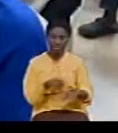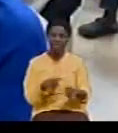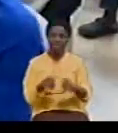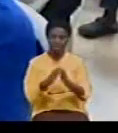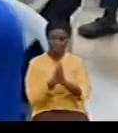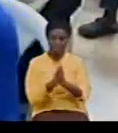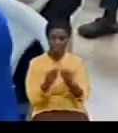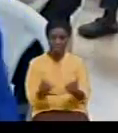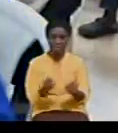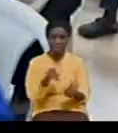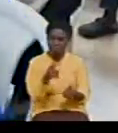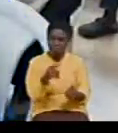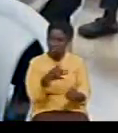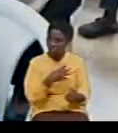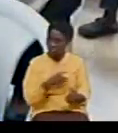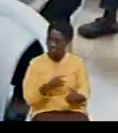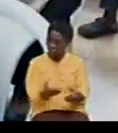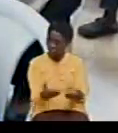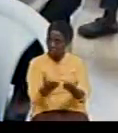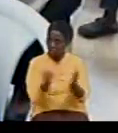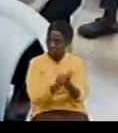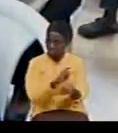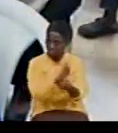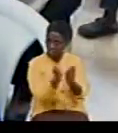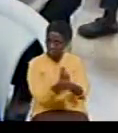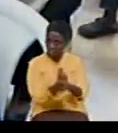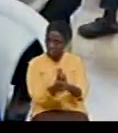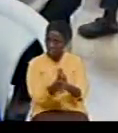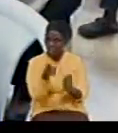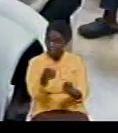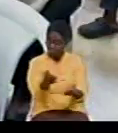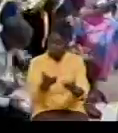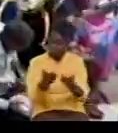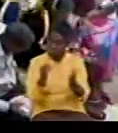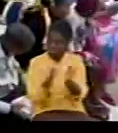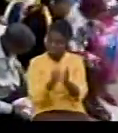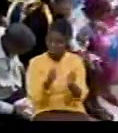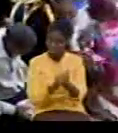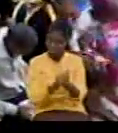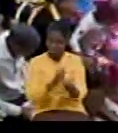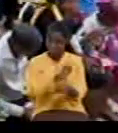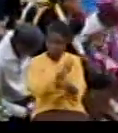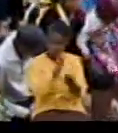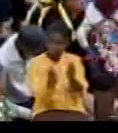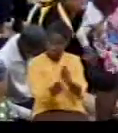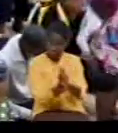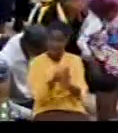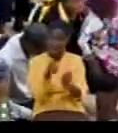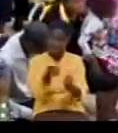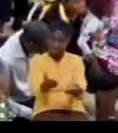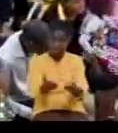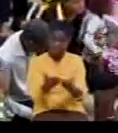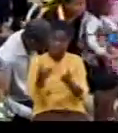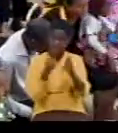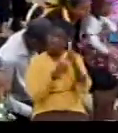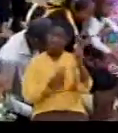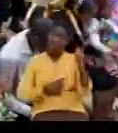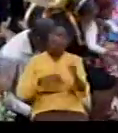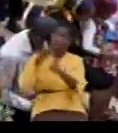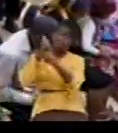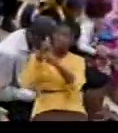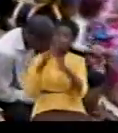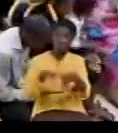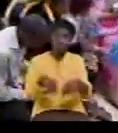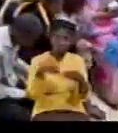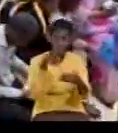want that translation. You want that transfer. You want the Lord himself to give you